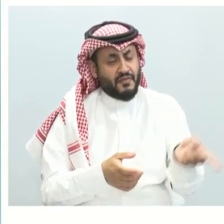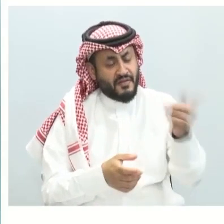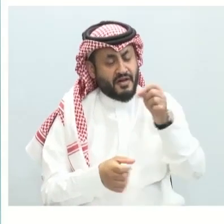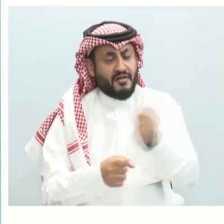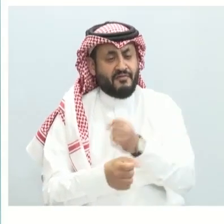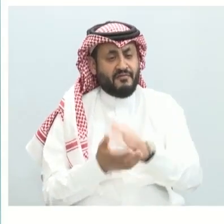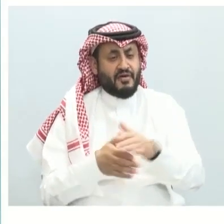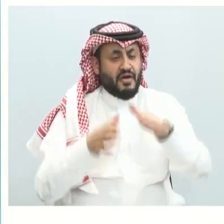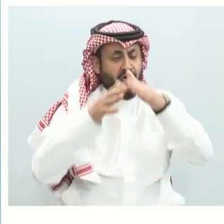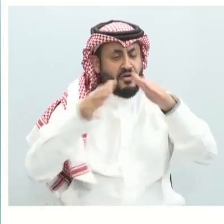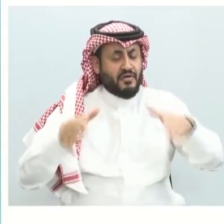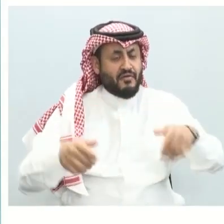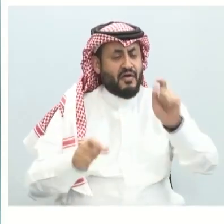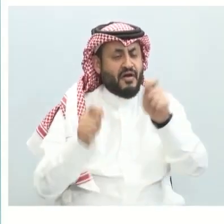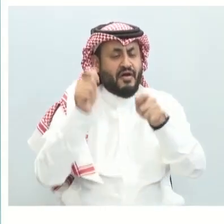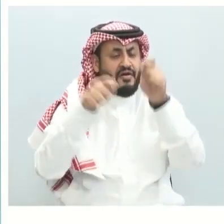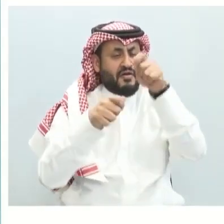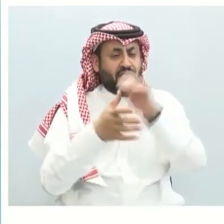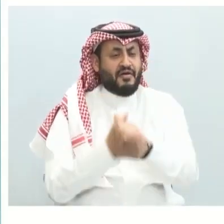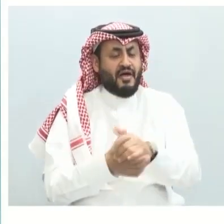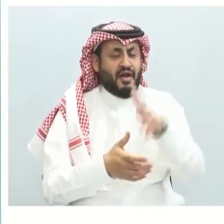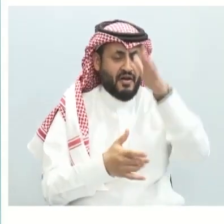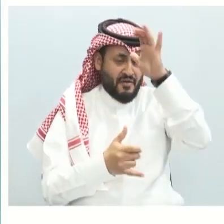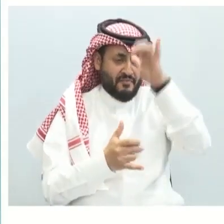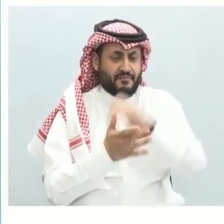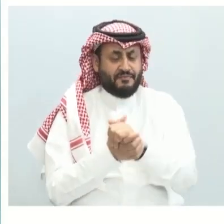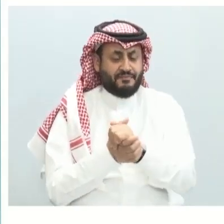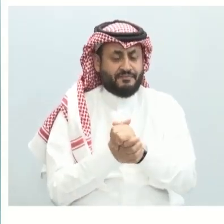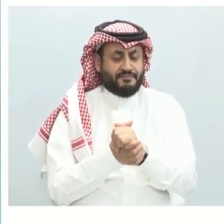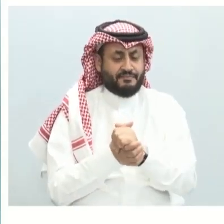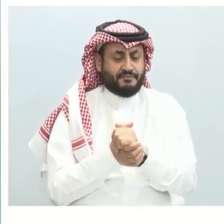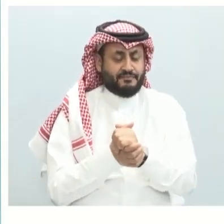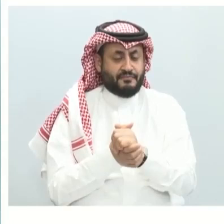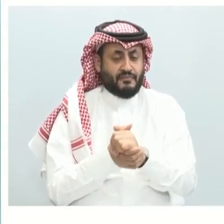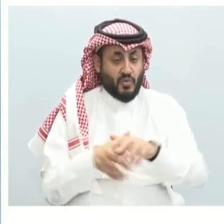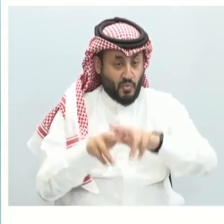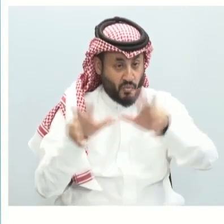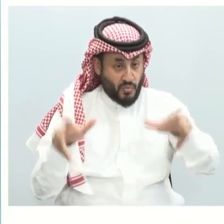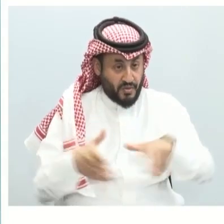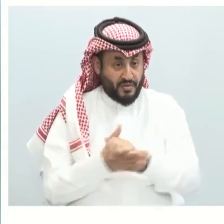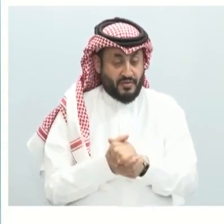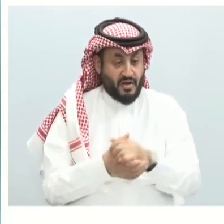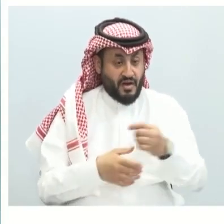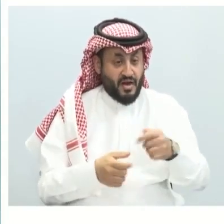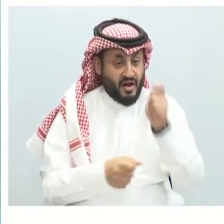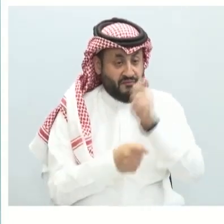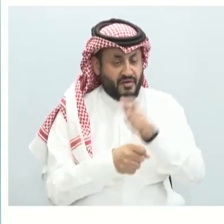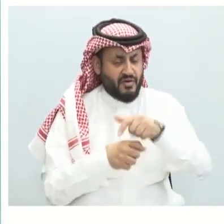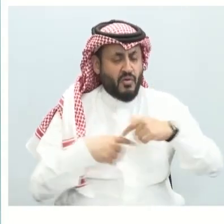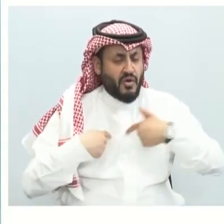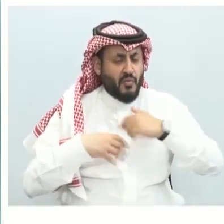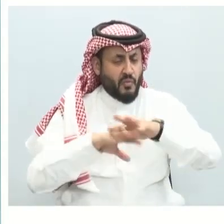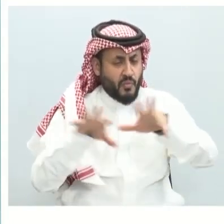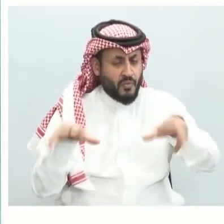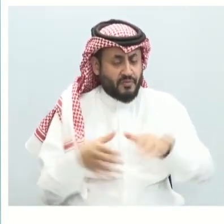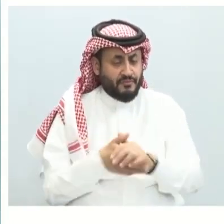in the Wadi Rum Reserve in Jordan. We are going to go rock